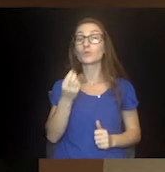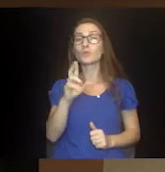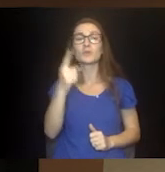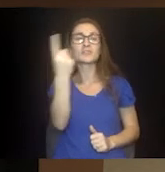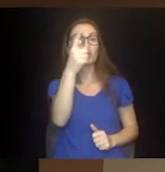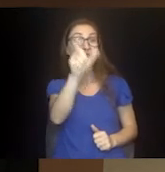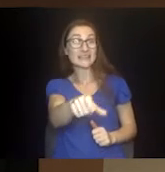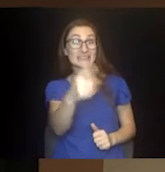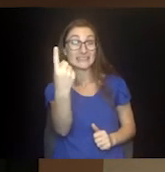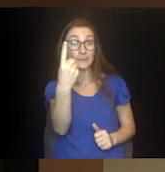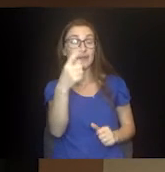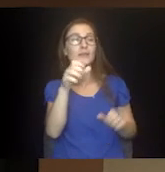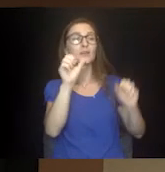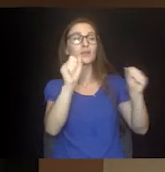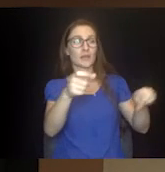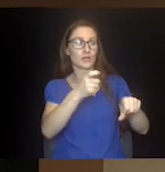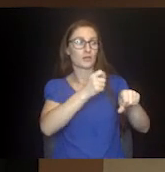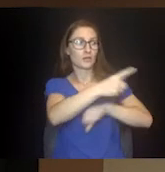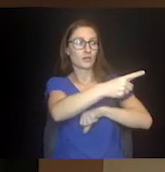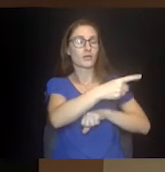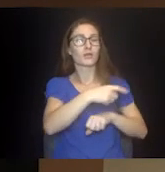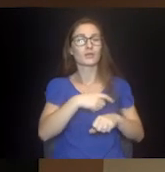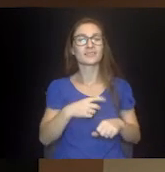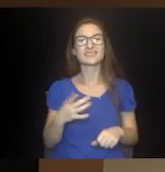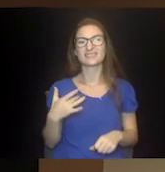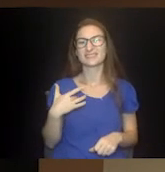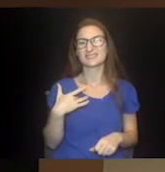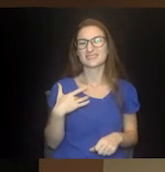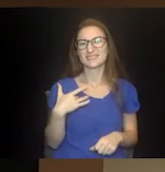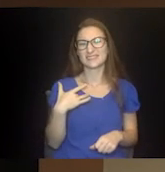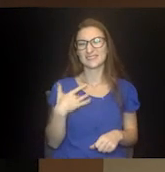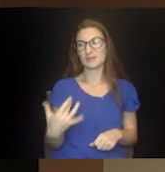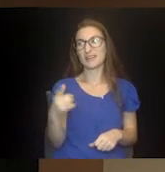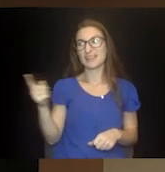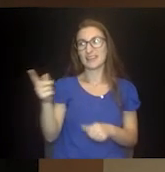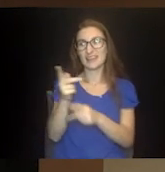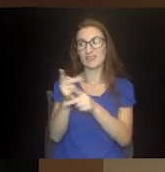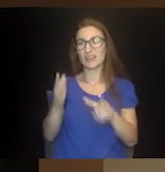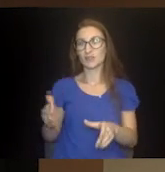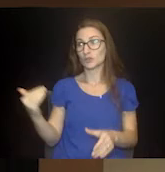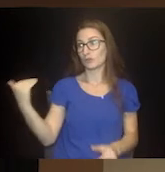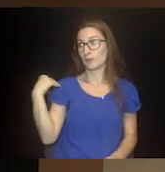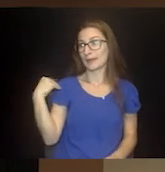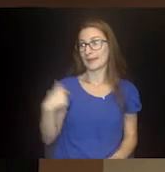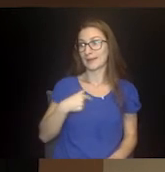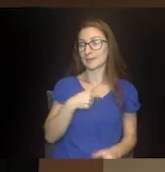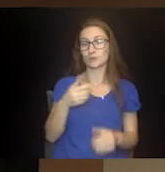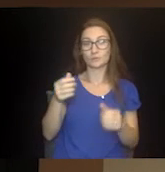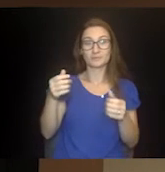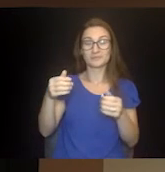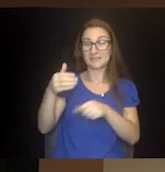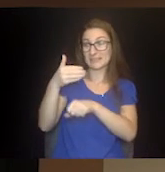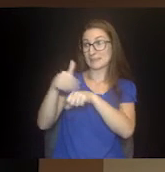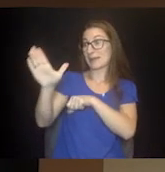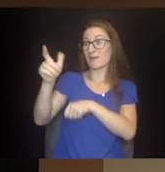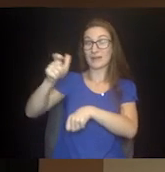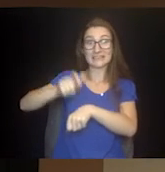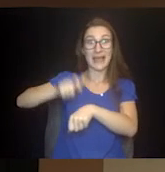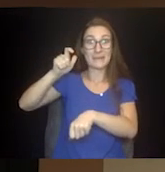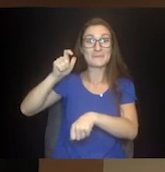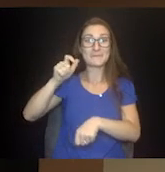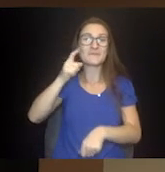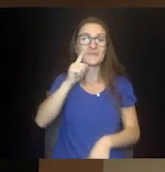communicates with us, or if one of us needs something that everybody should know about. It's mostly our youth advisor remind us to get our stuff in on time for our noodle,